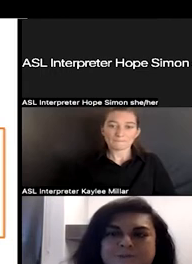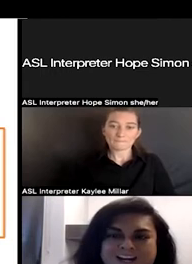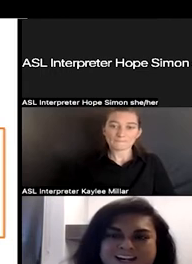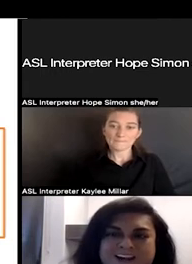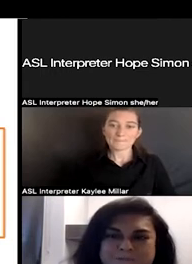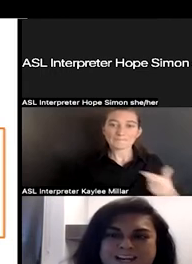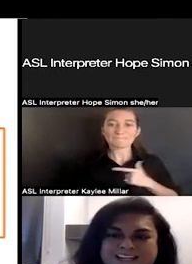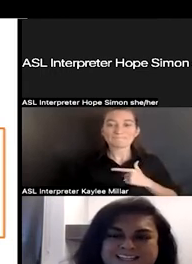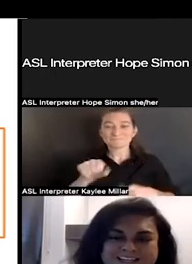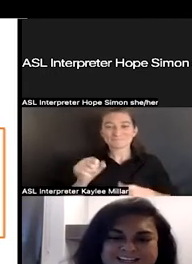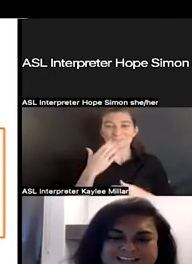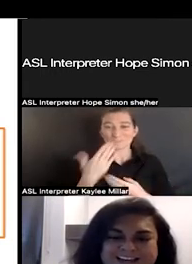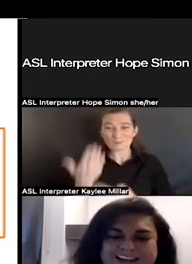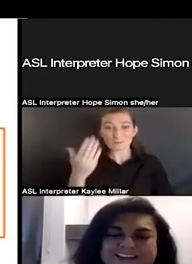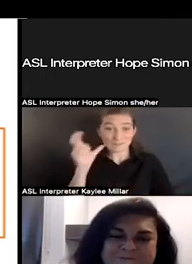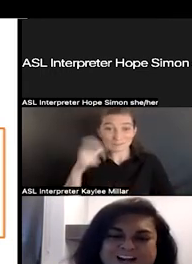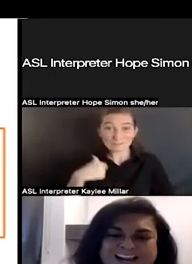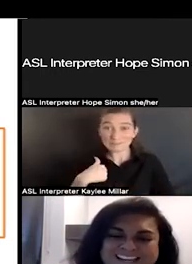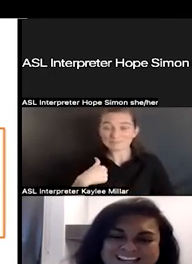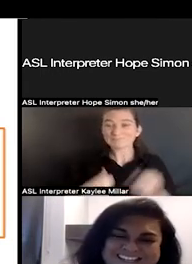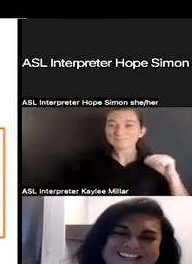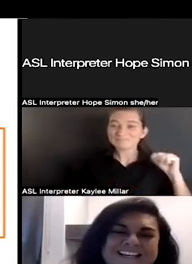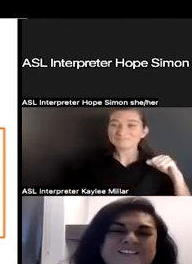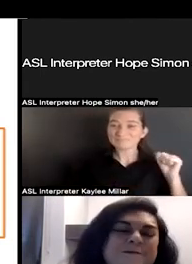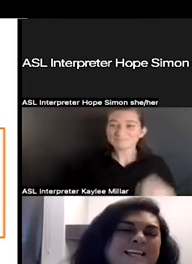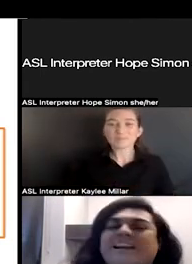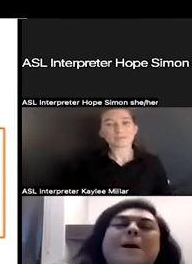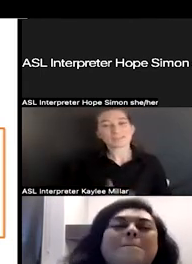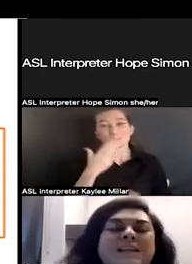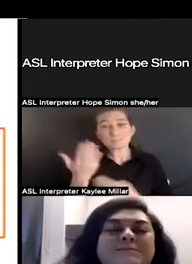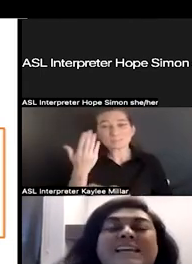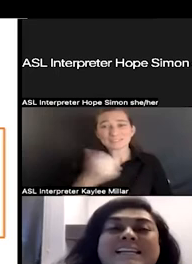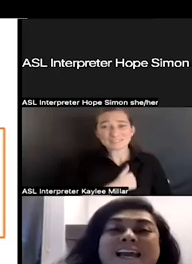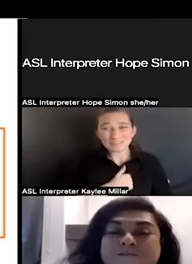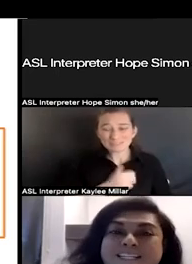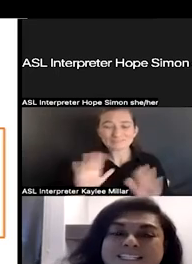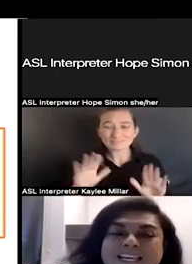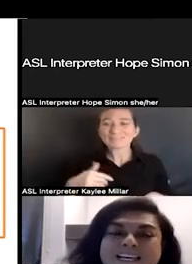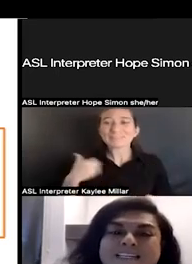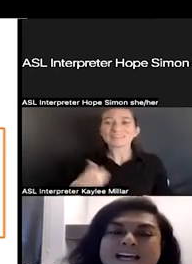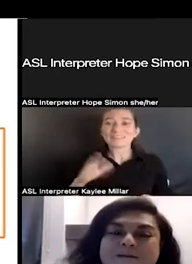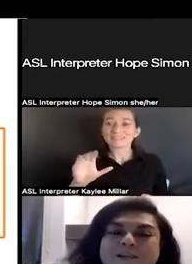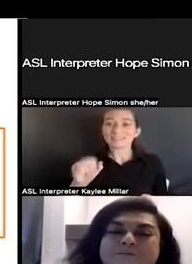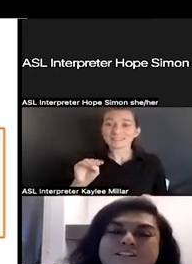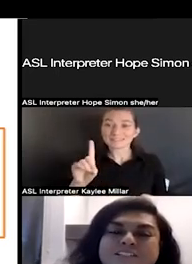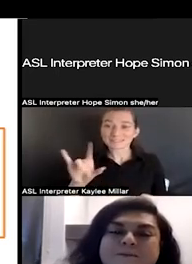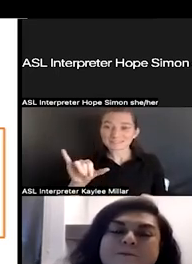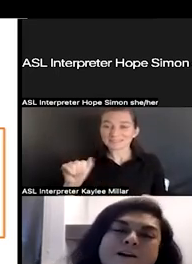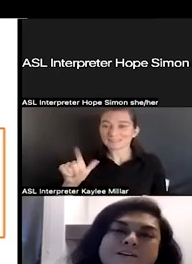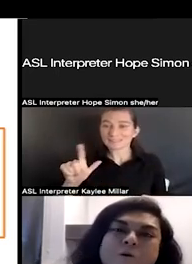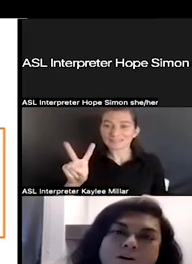Yes, good morning. Can you hear me? Yes. Good morning. Sorry about that. My name is Candy Alvarez, and I am the